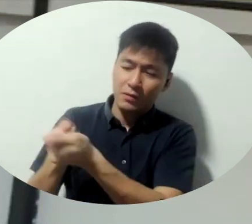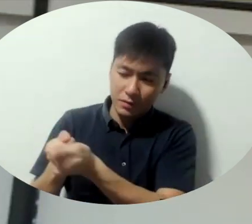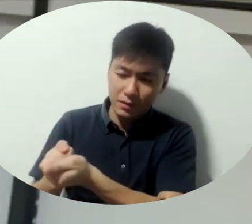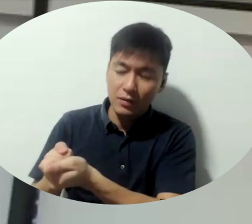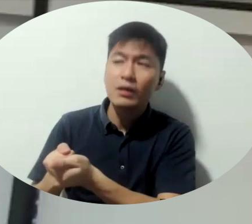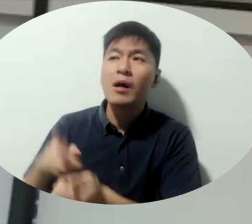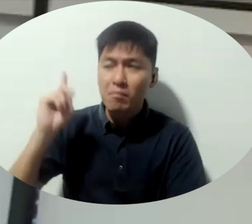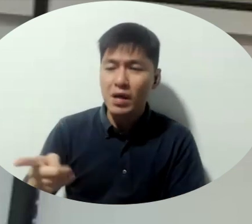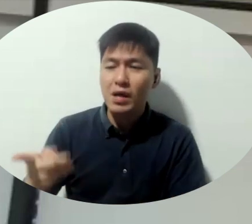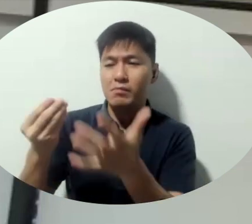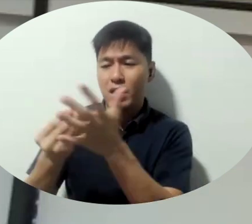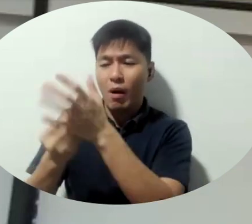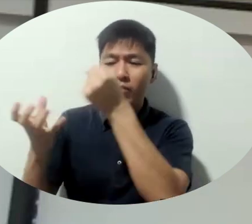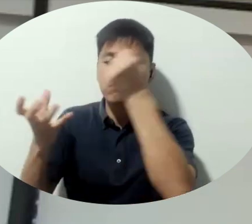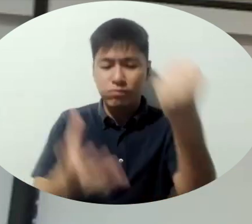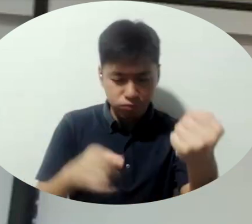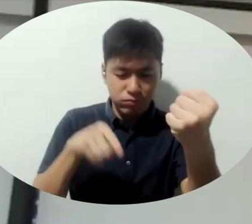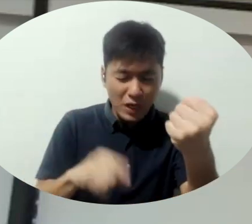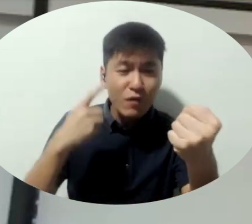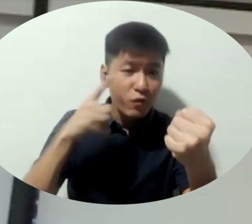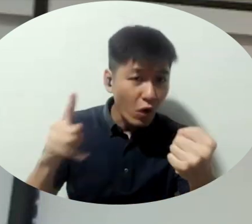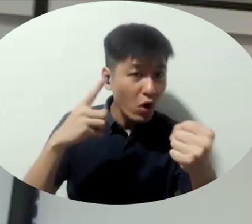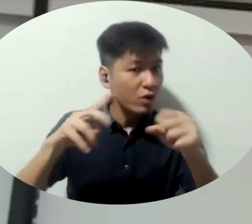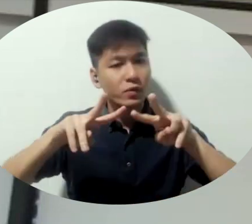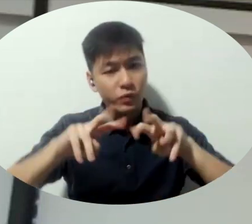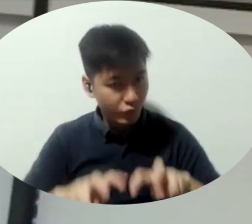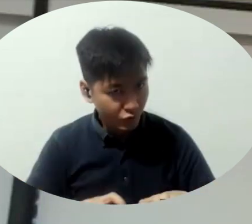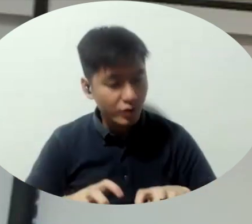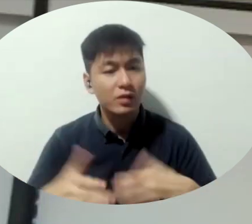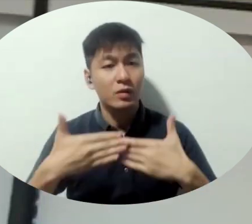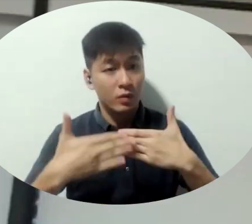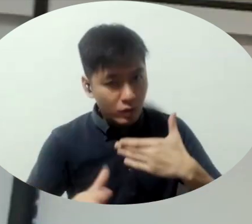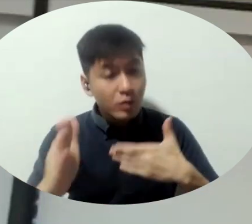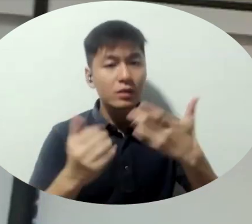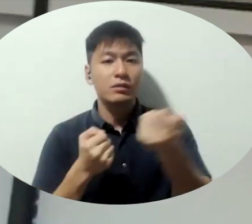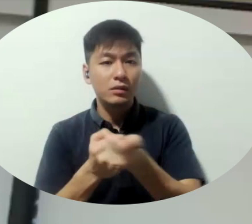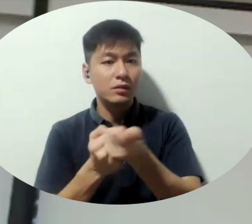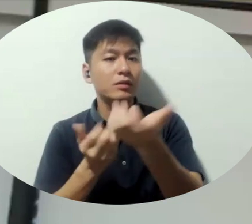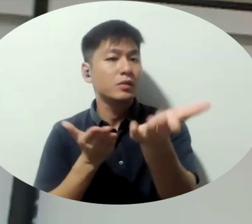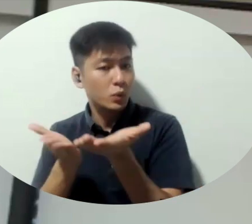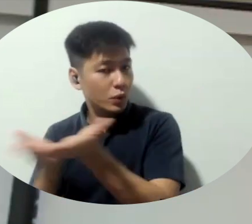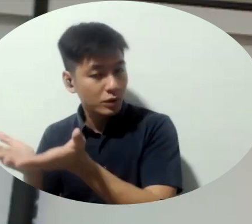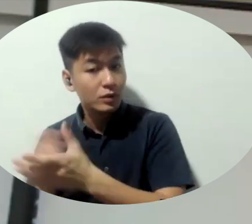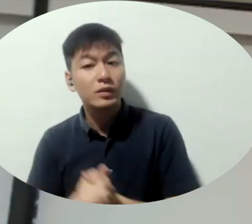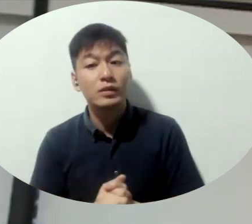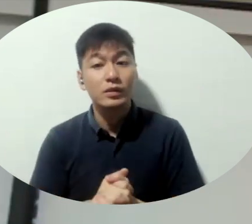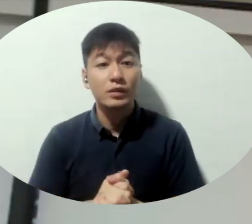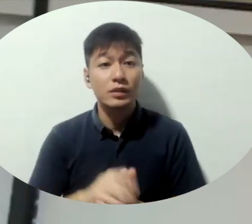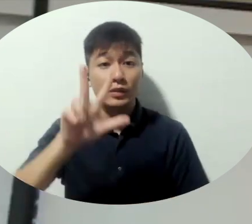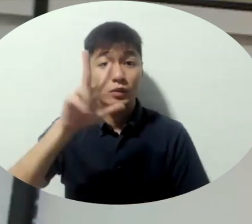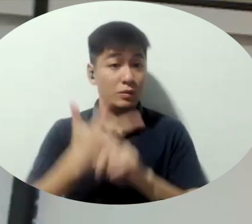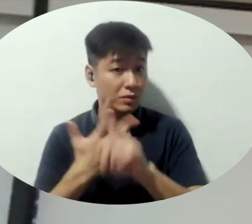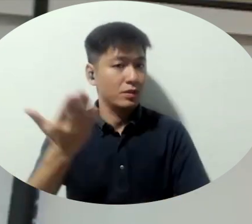We've seen an acceleration in that. Long-term support services, there's just 3 months ago been an announcement about a